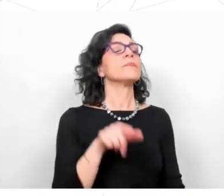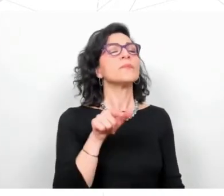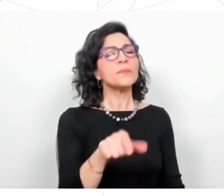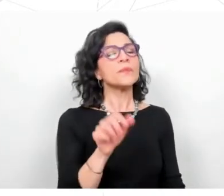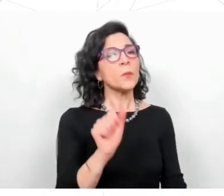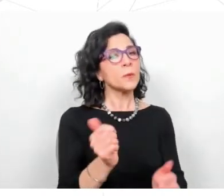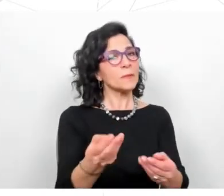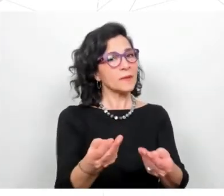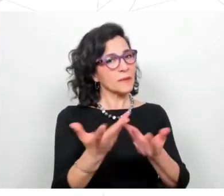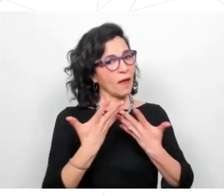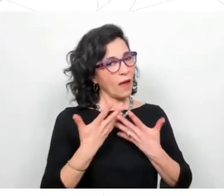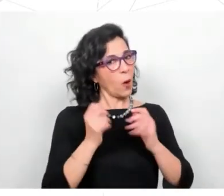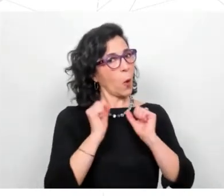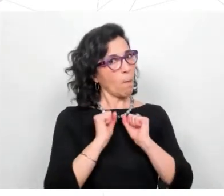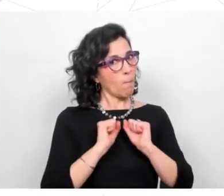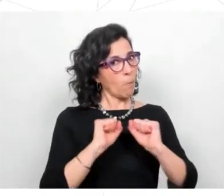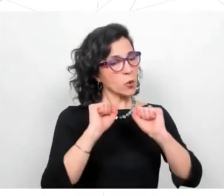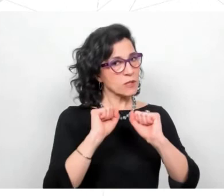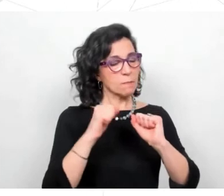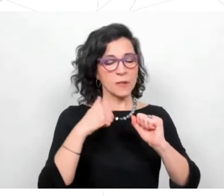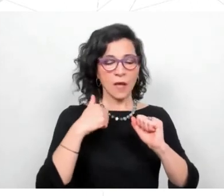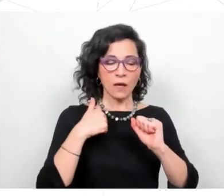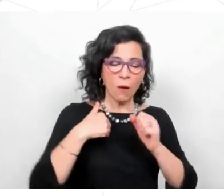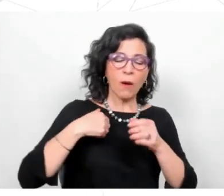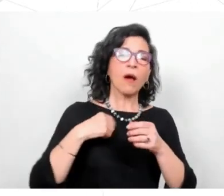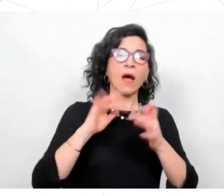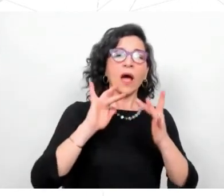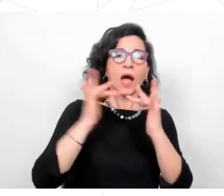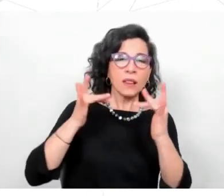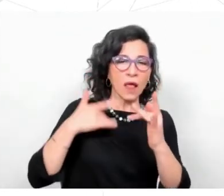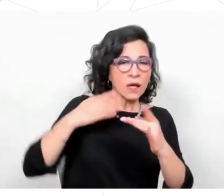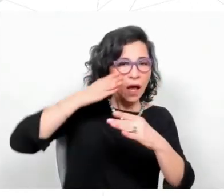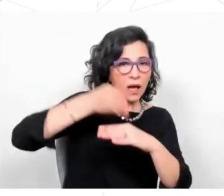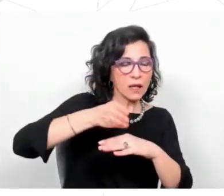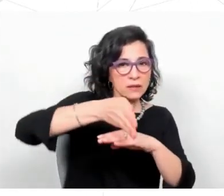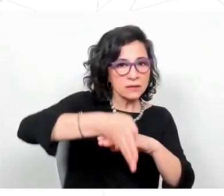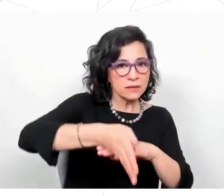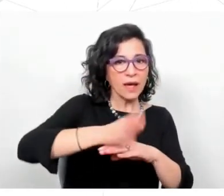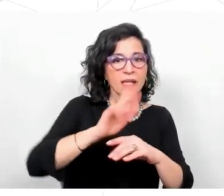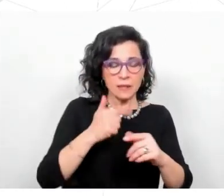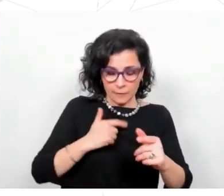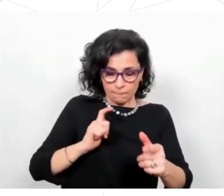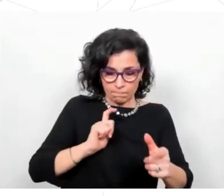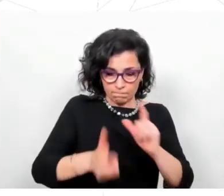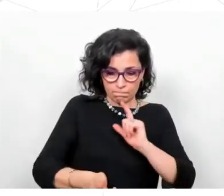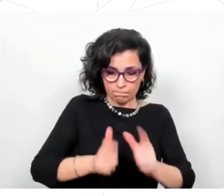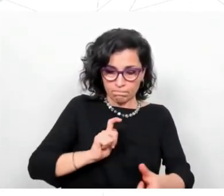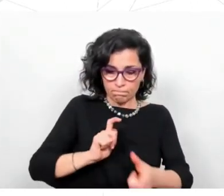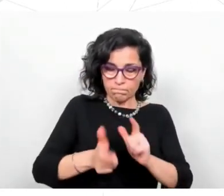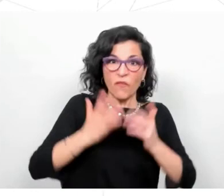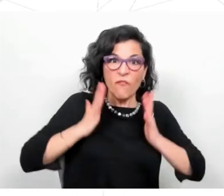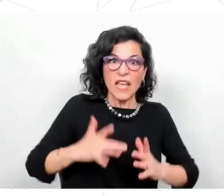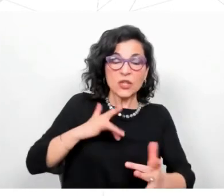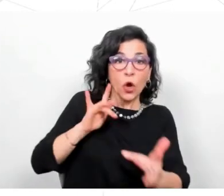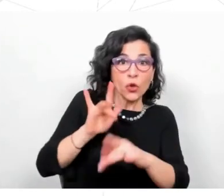will empower us to be able to navigate through the system without physically interacting with the